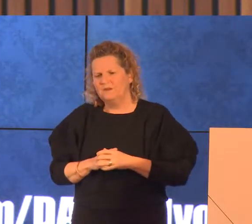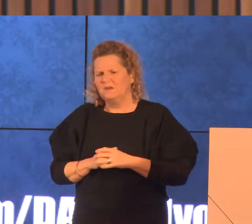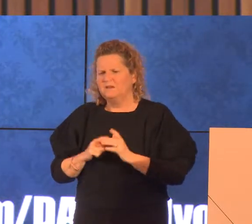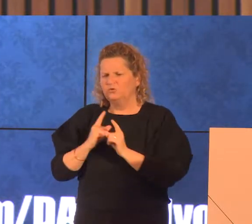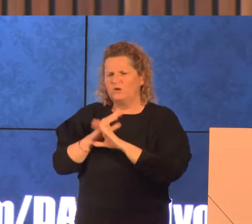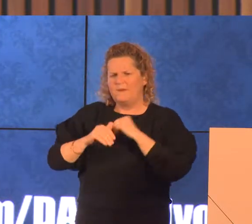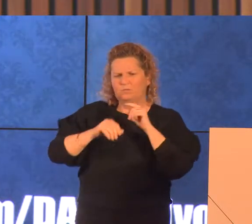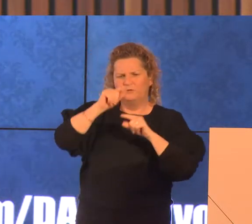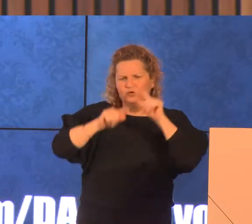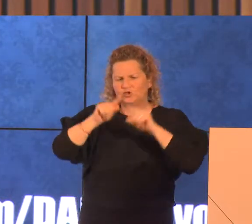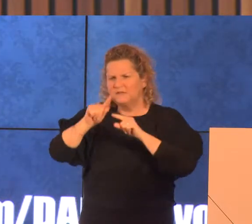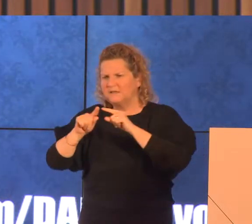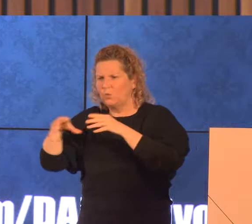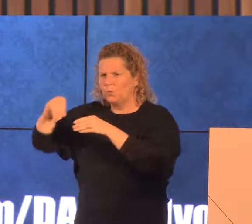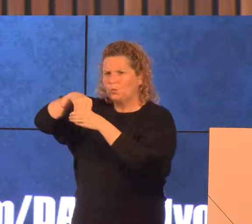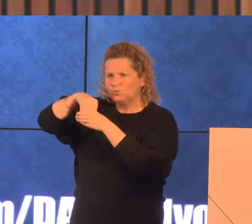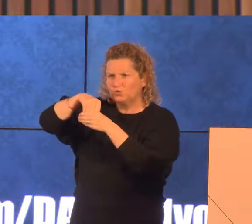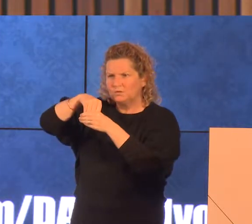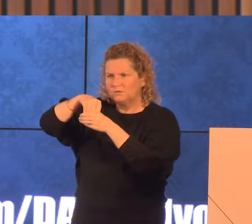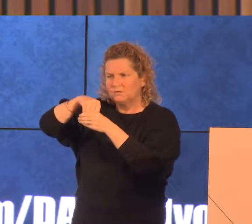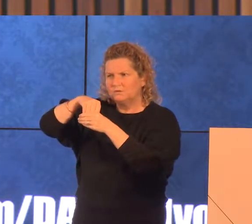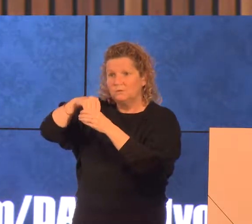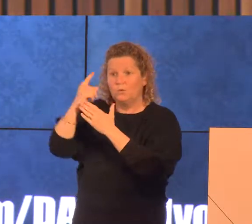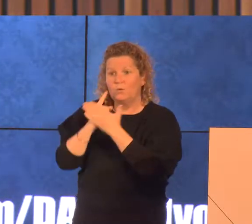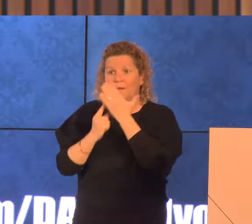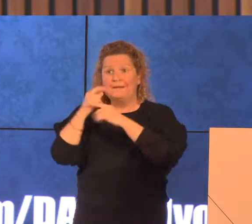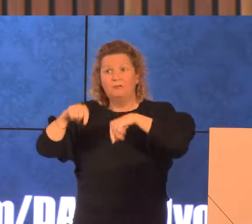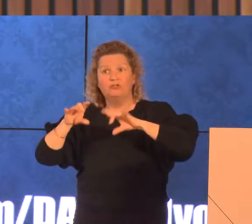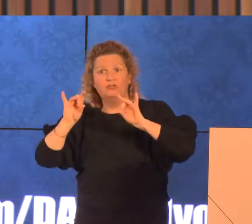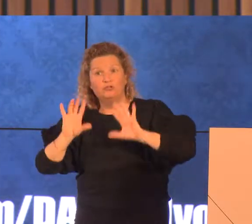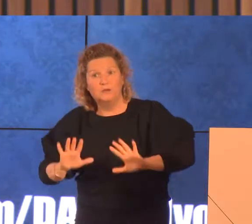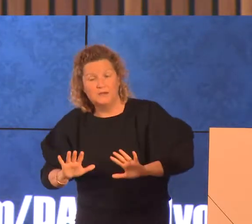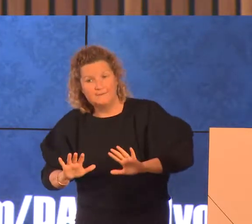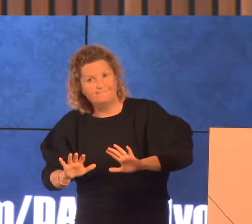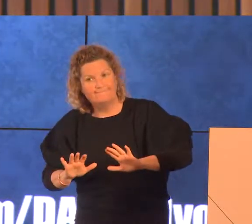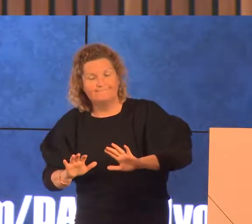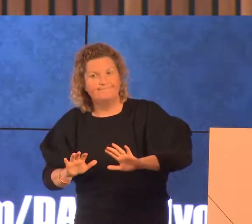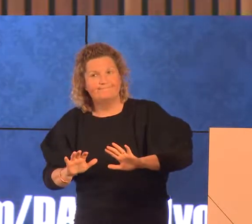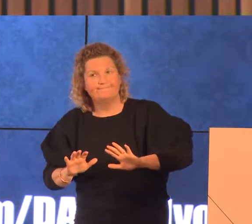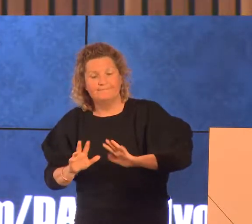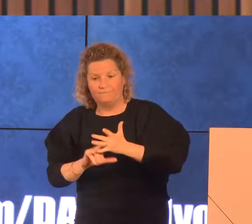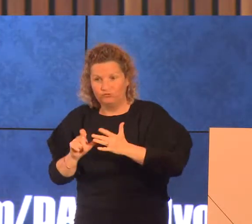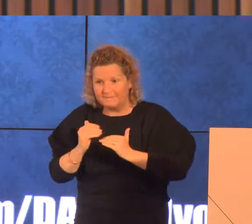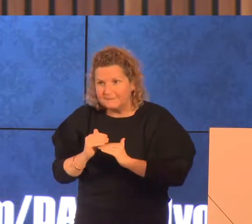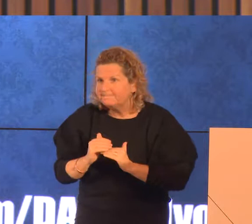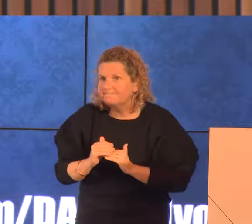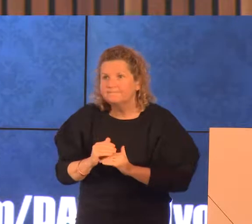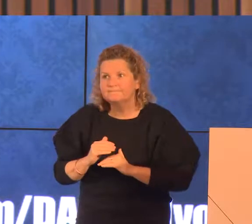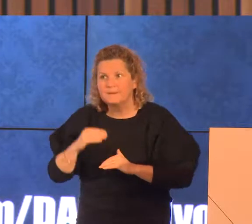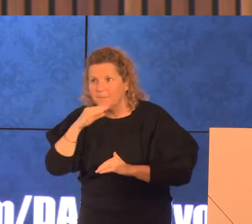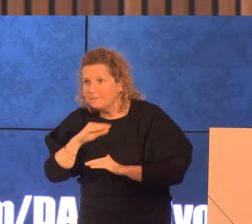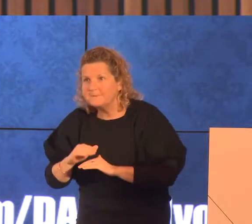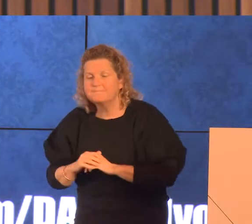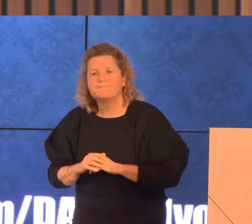and inclusion is not one that's just limited to us here in Australia and in Victoria and in Melbourne,